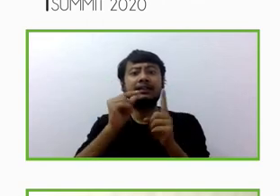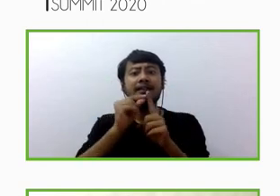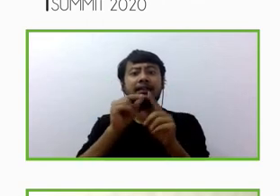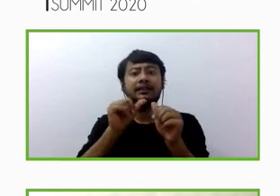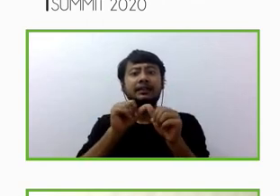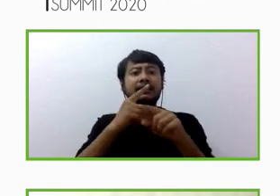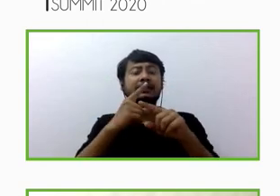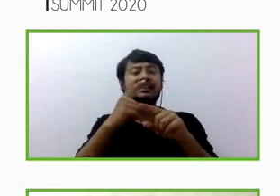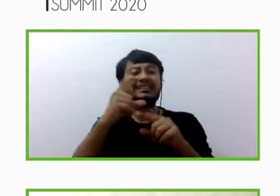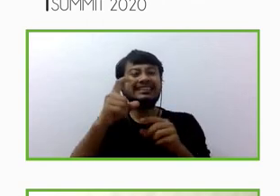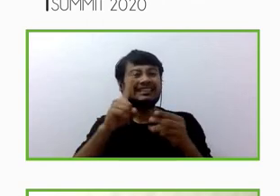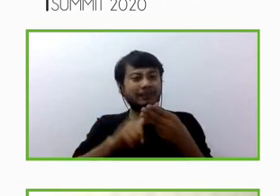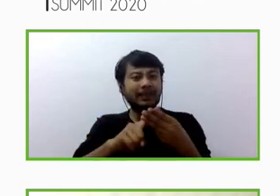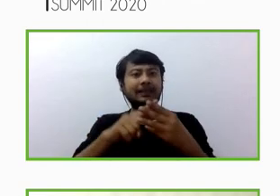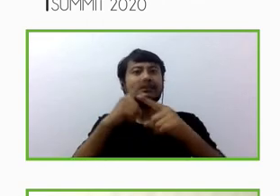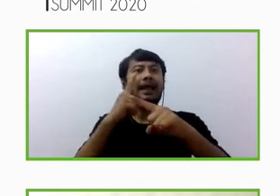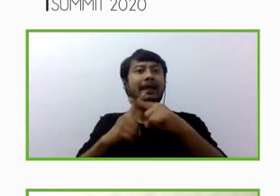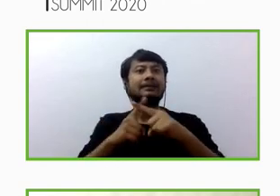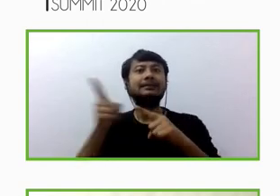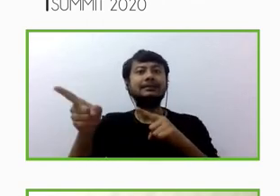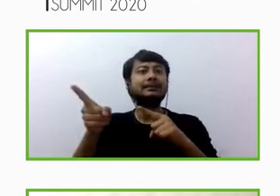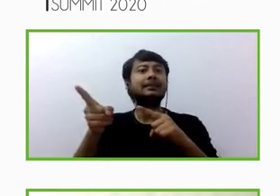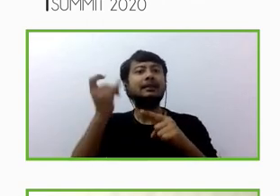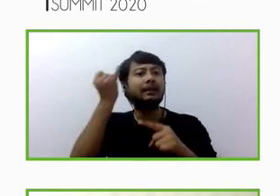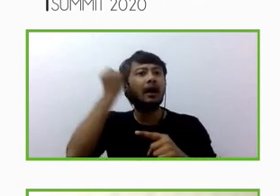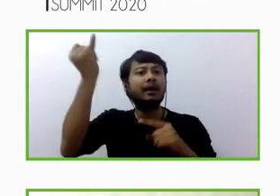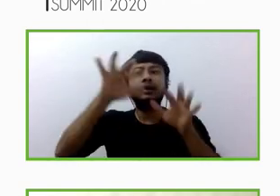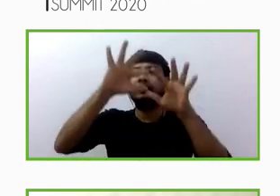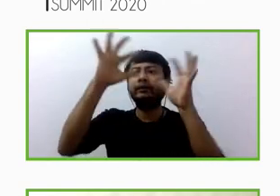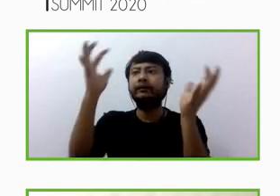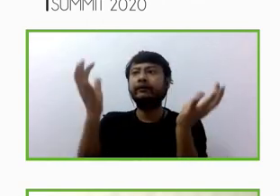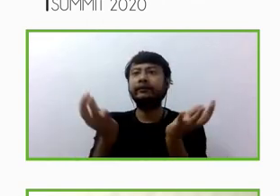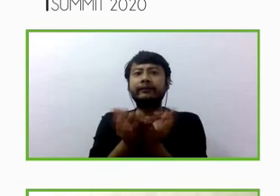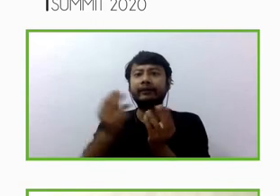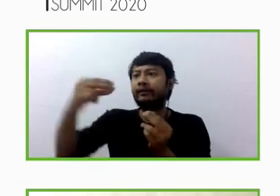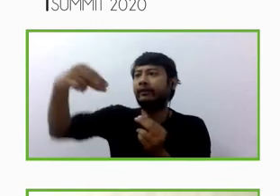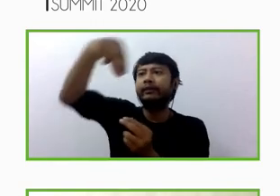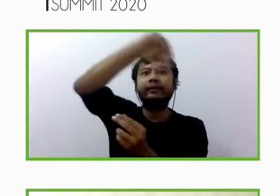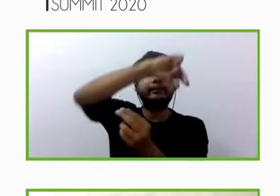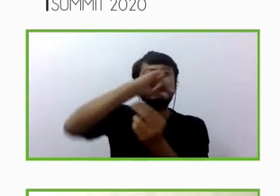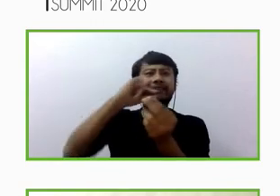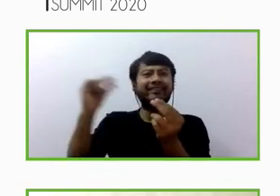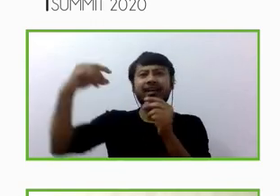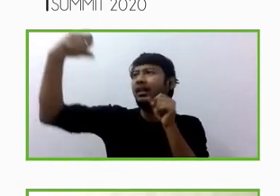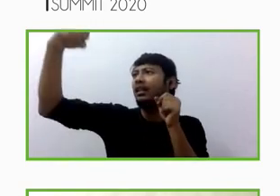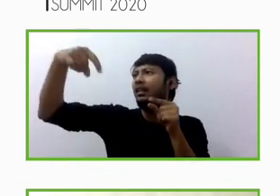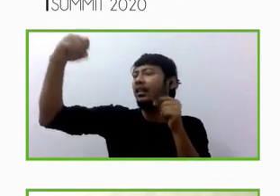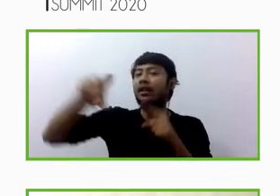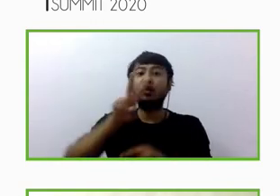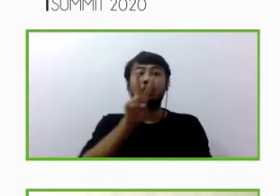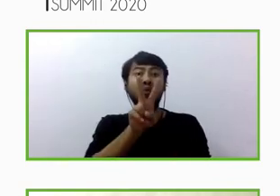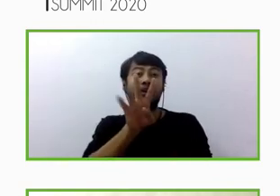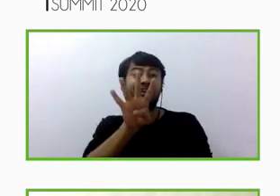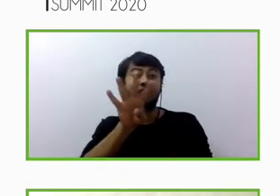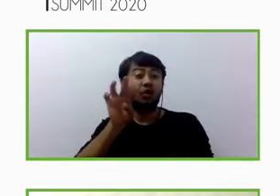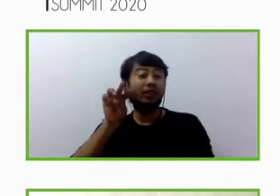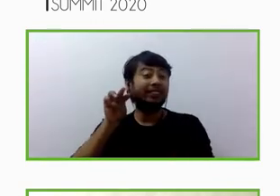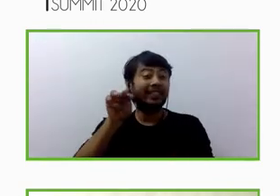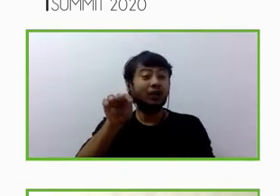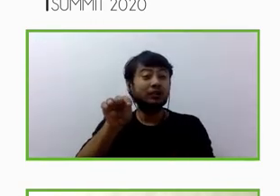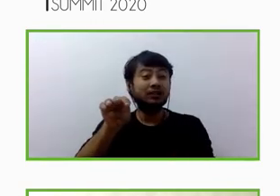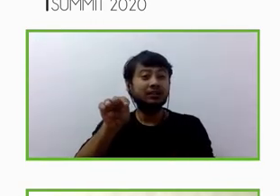24,000 satellite plan, it will be almost impossible to escape access to the internet after that system is up and